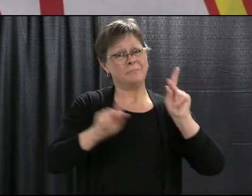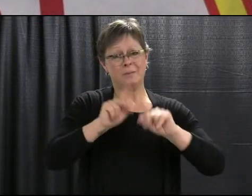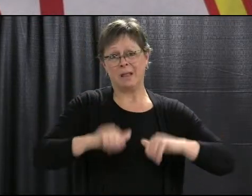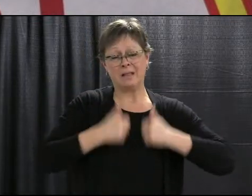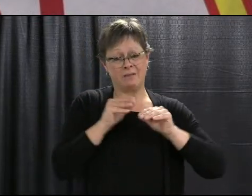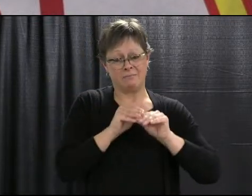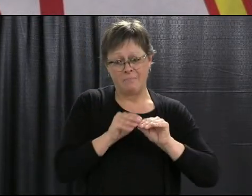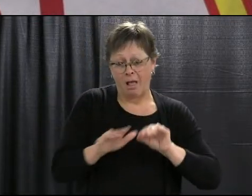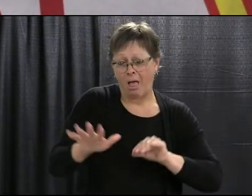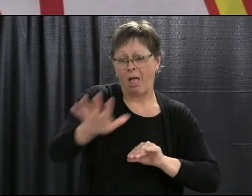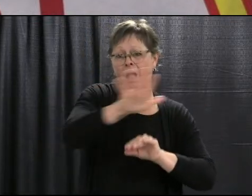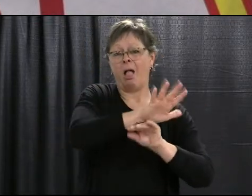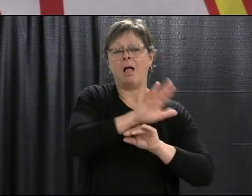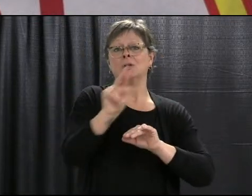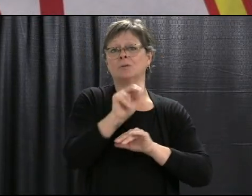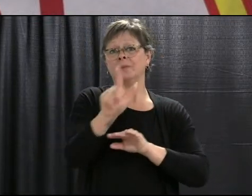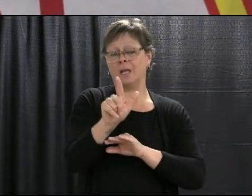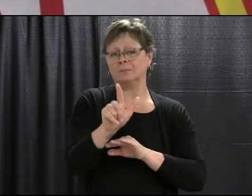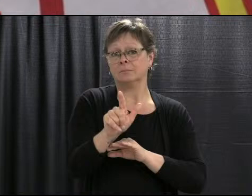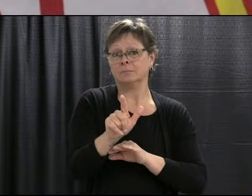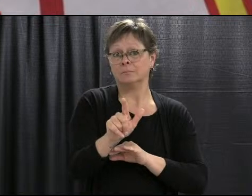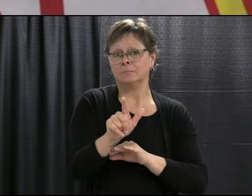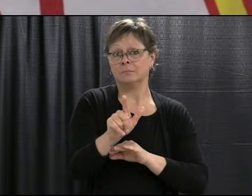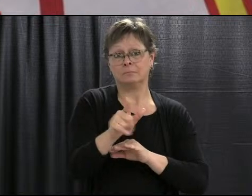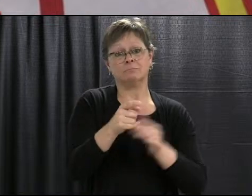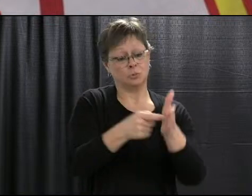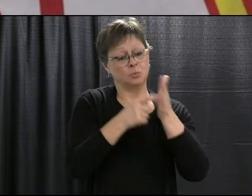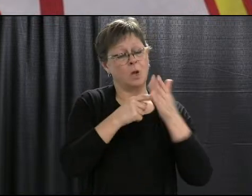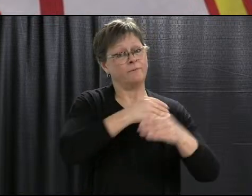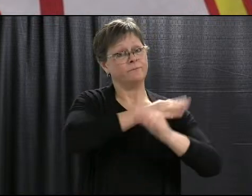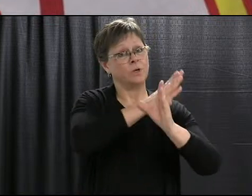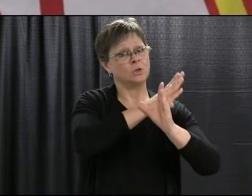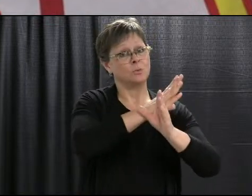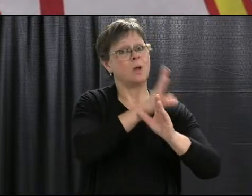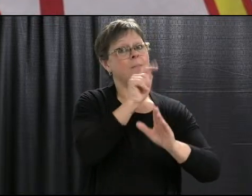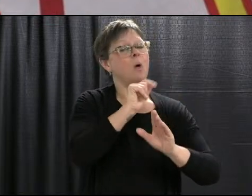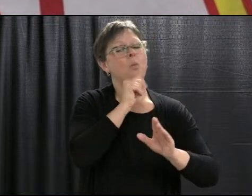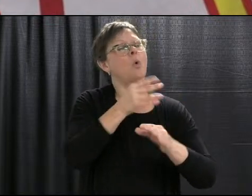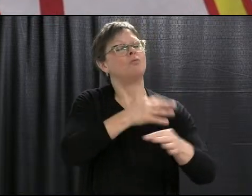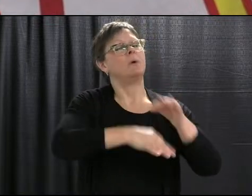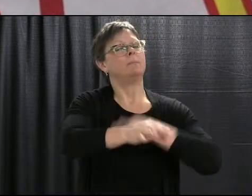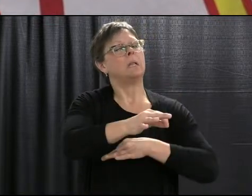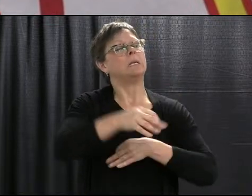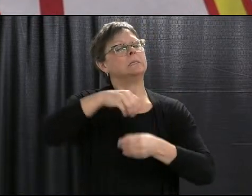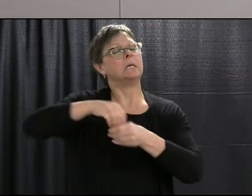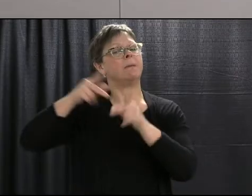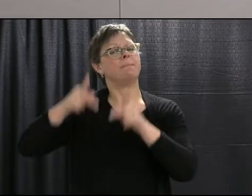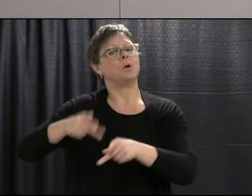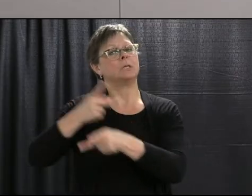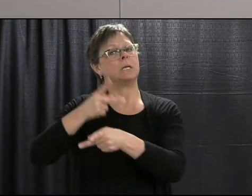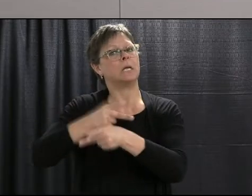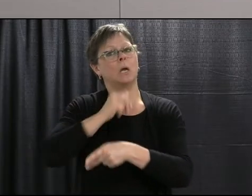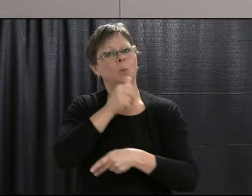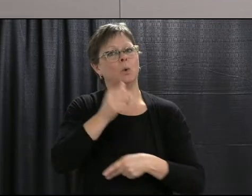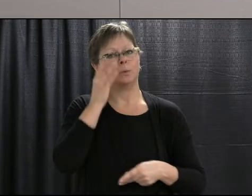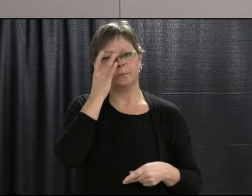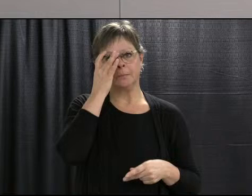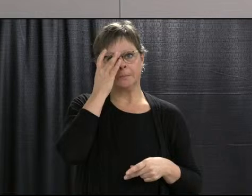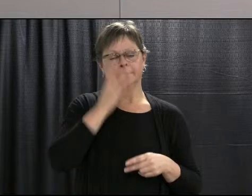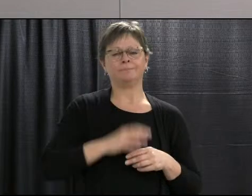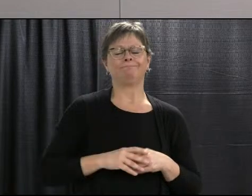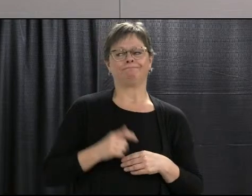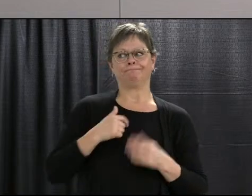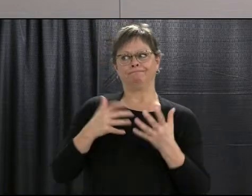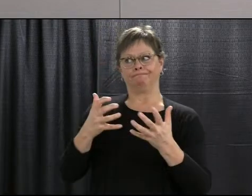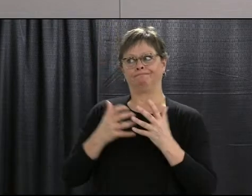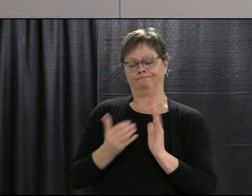virtual. But virtual doesn't replace in-person care. We need both. I'd just like to repeat what I said